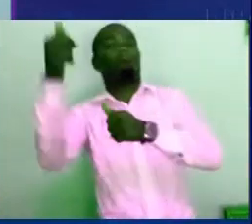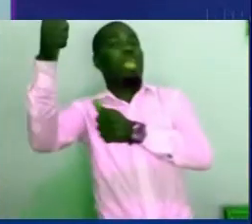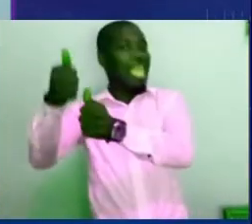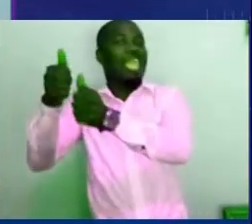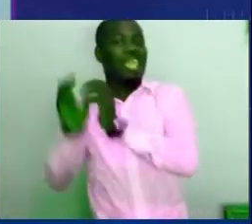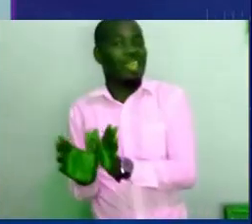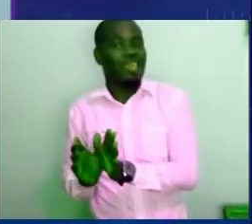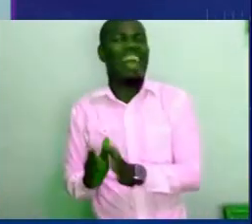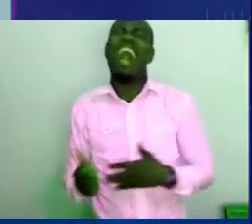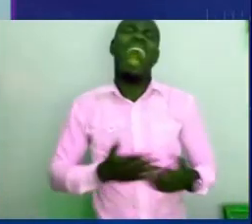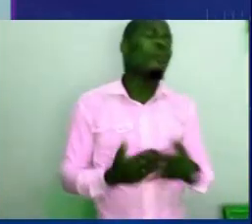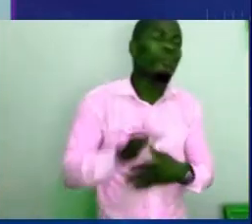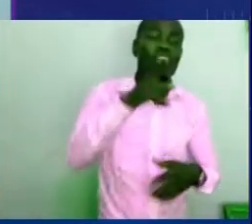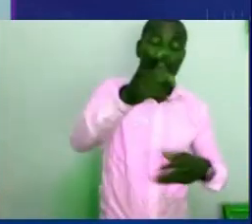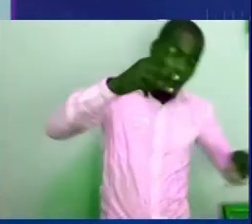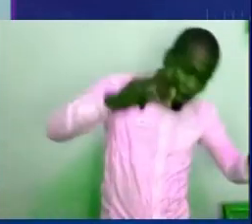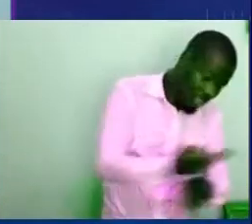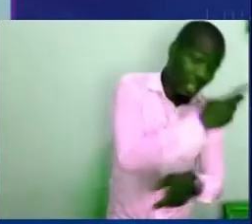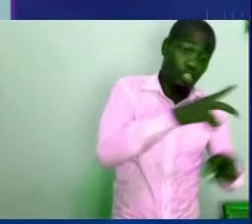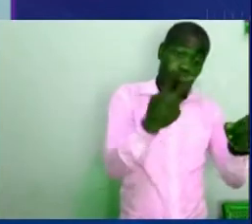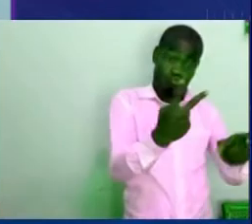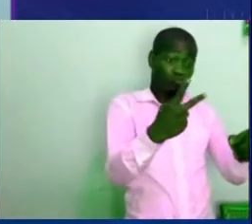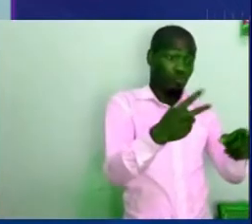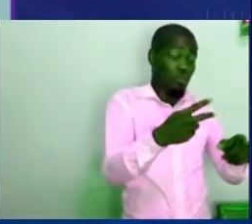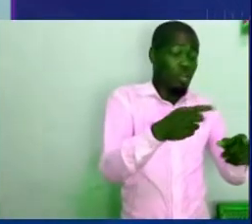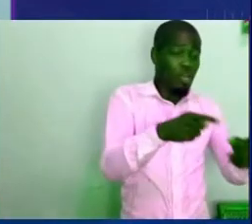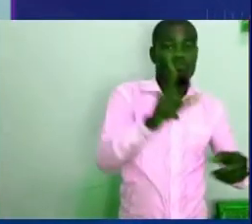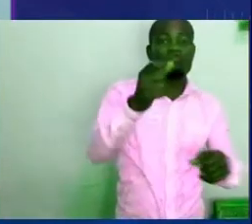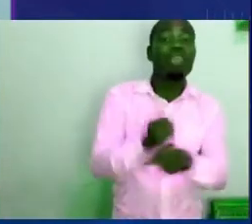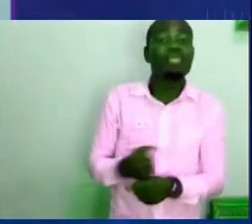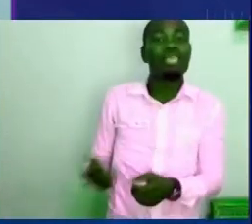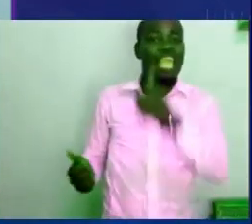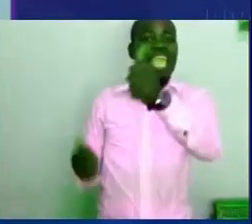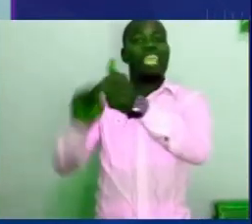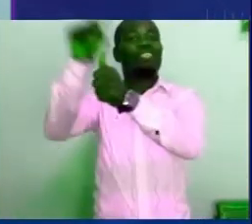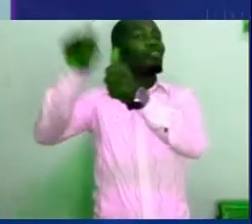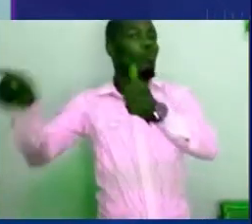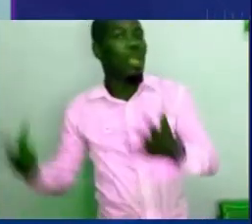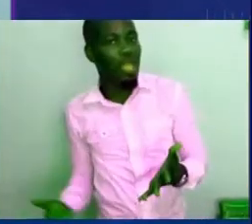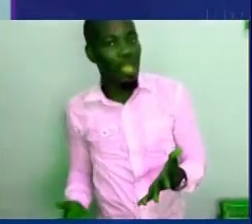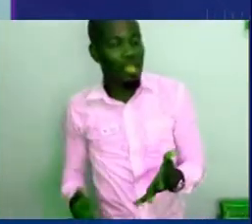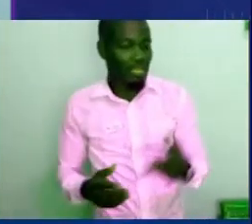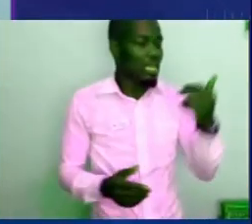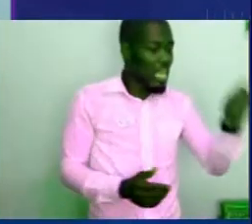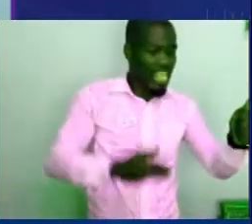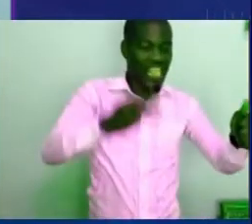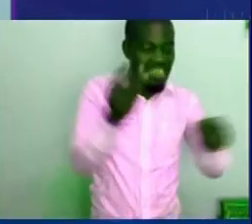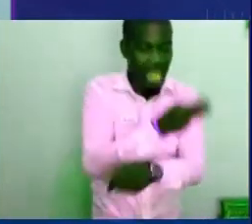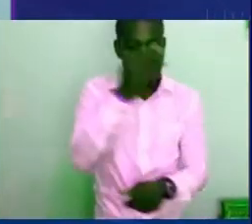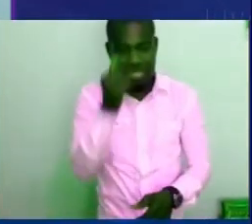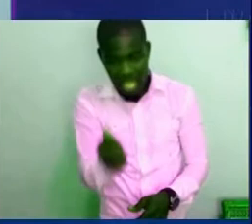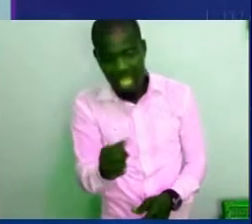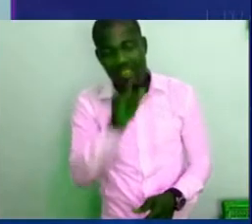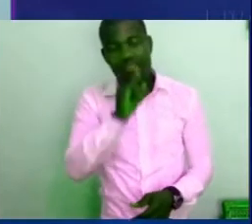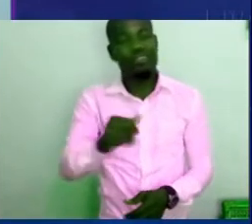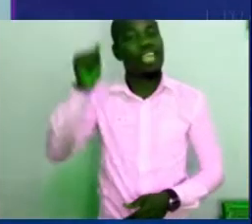plus a, what you are going to have is 2a. However, if you multiply the two expressions, what you are going to have is